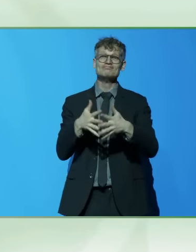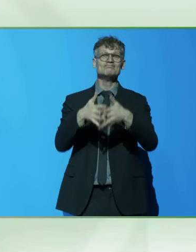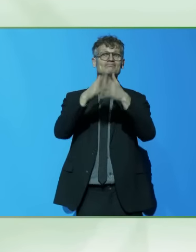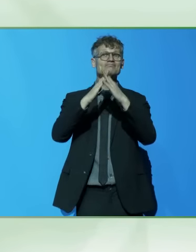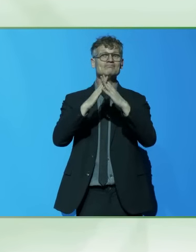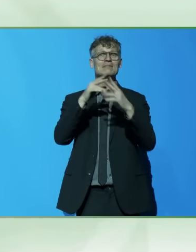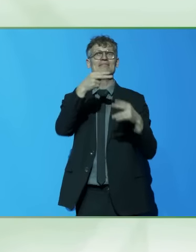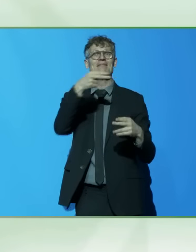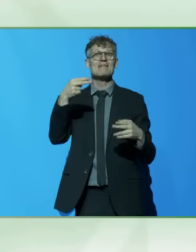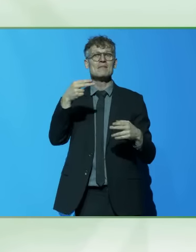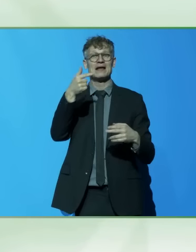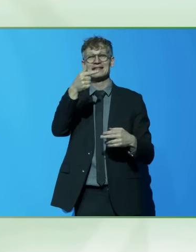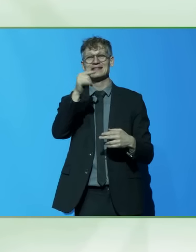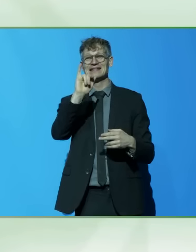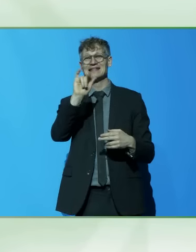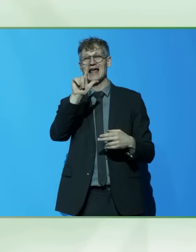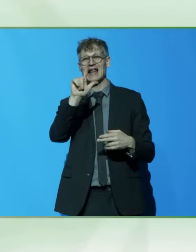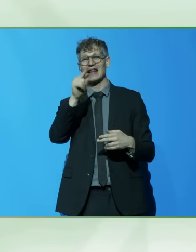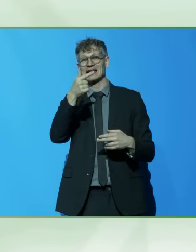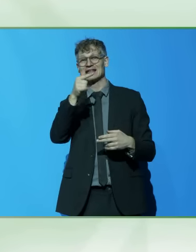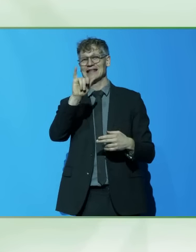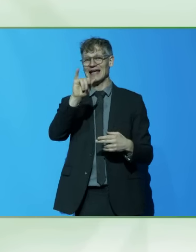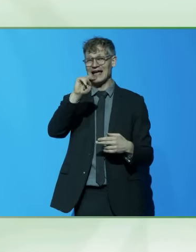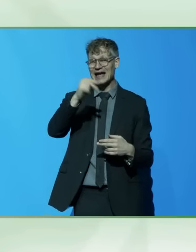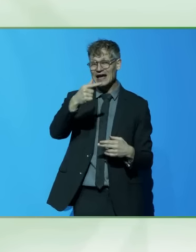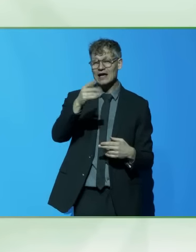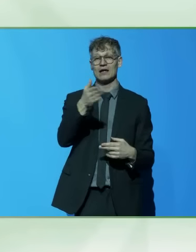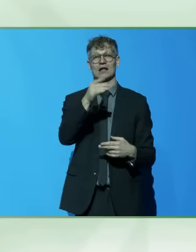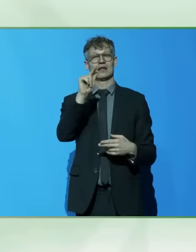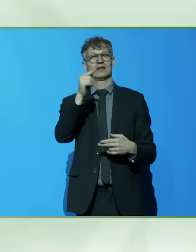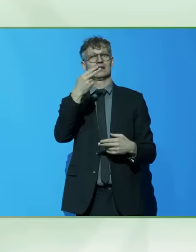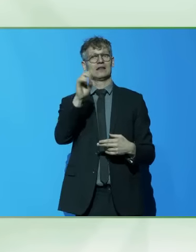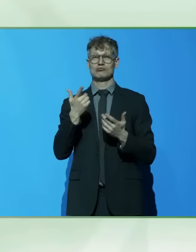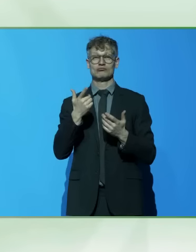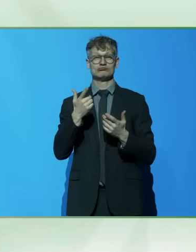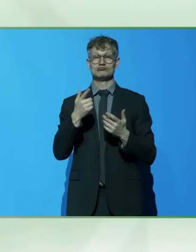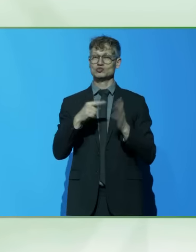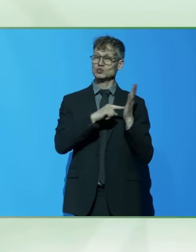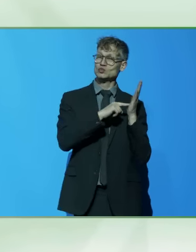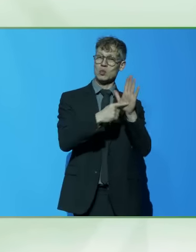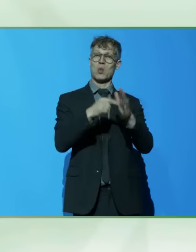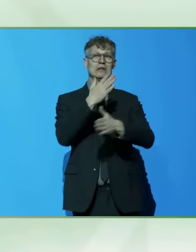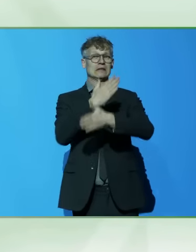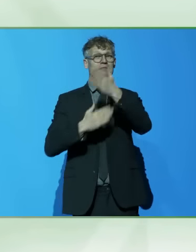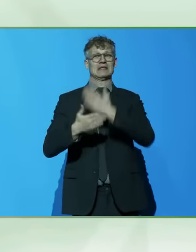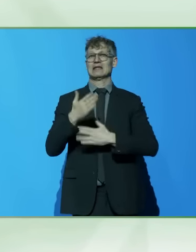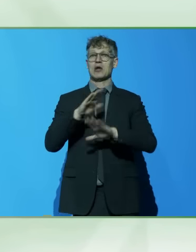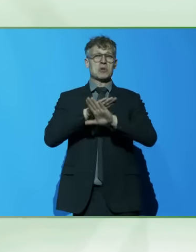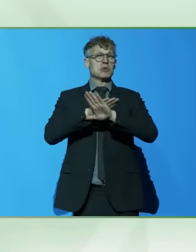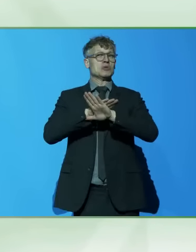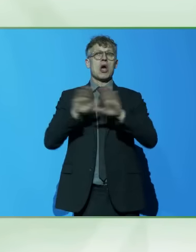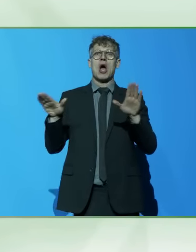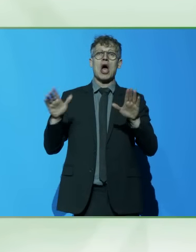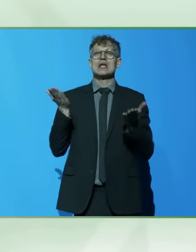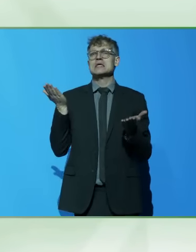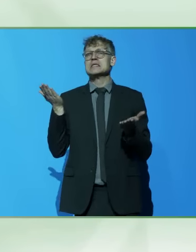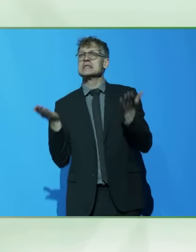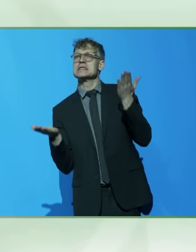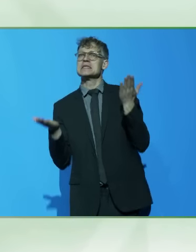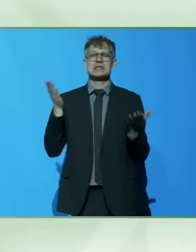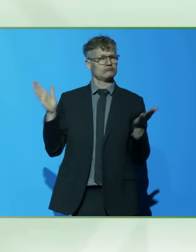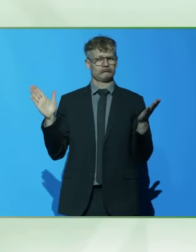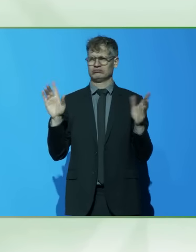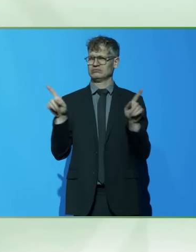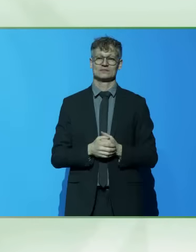and who gets to reshape narratives. And for little me and for so many, Sinead Burke represents what